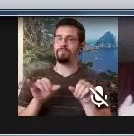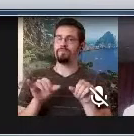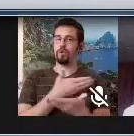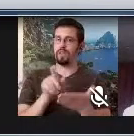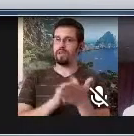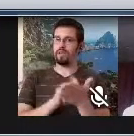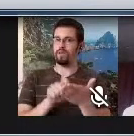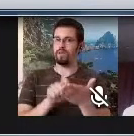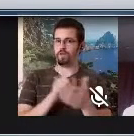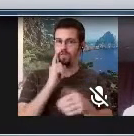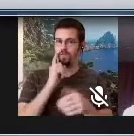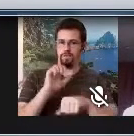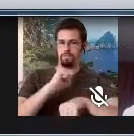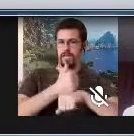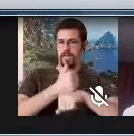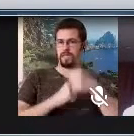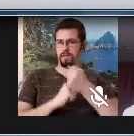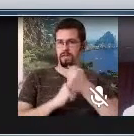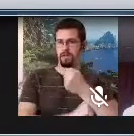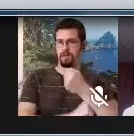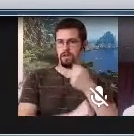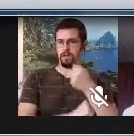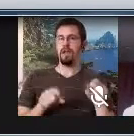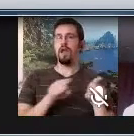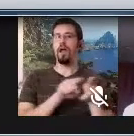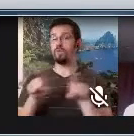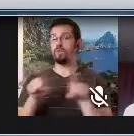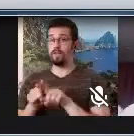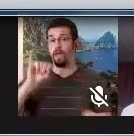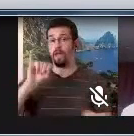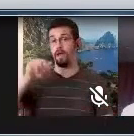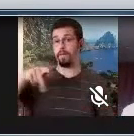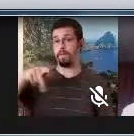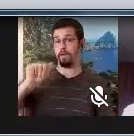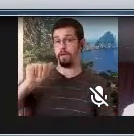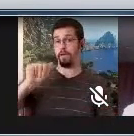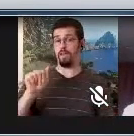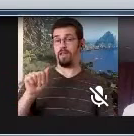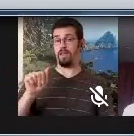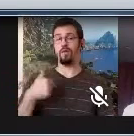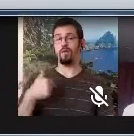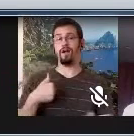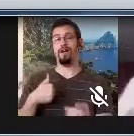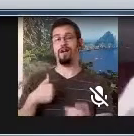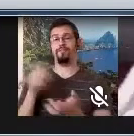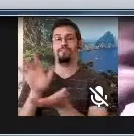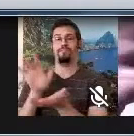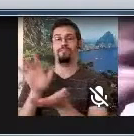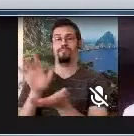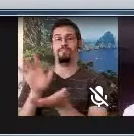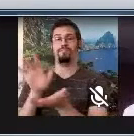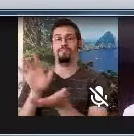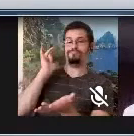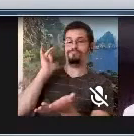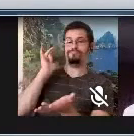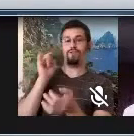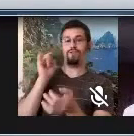as the International Phonetic Alphabet. So I exploit one of the vaguely defined